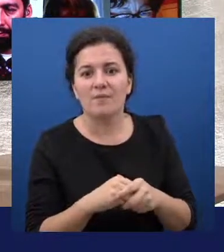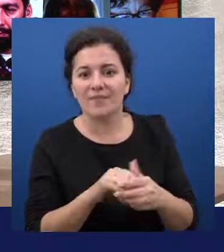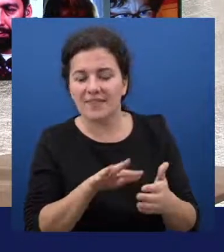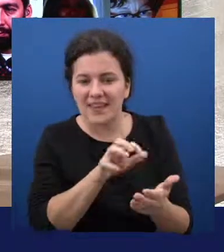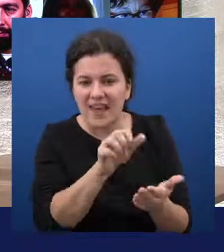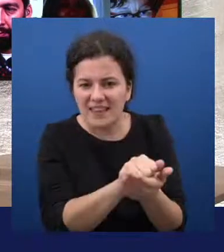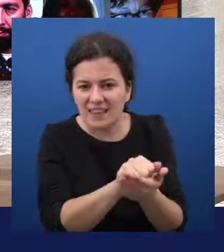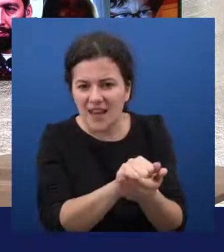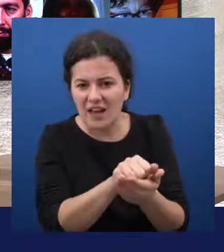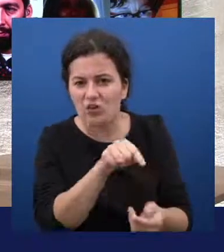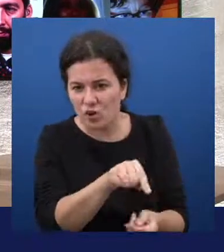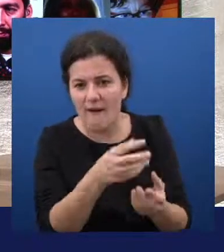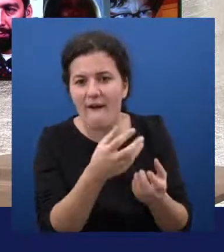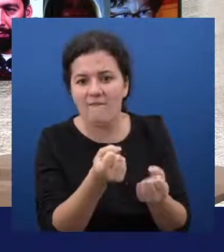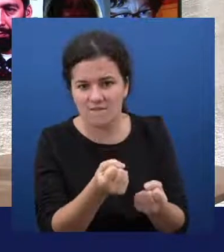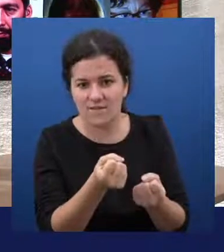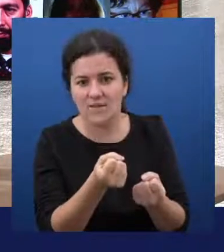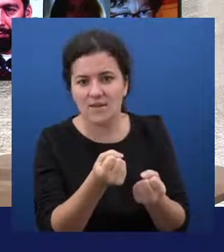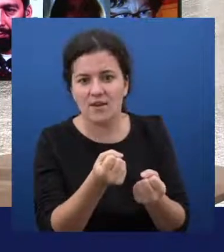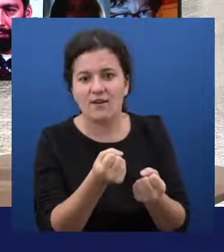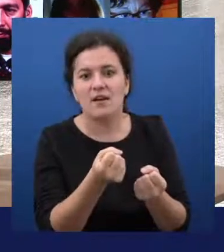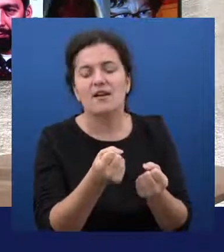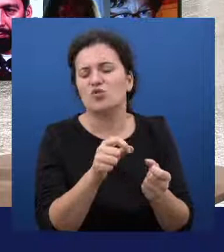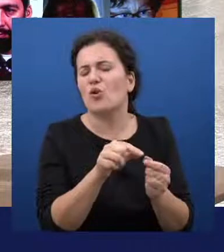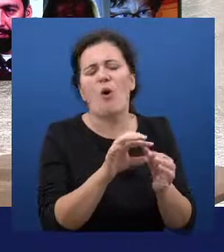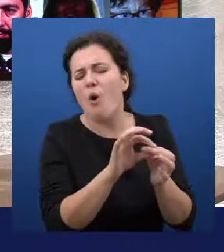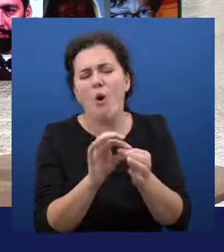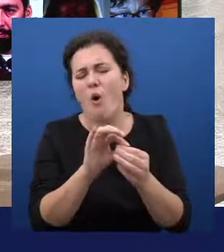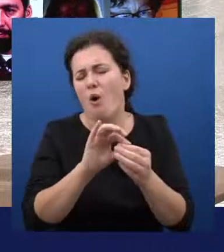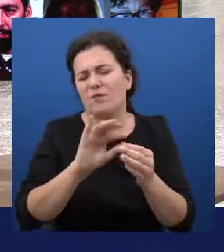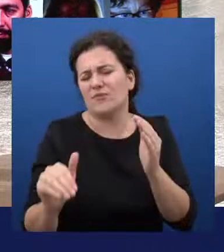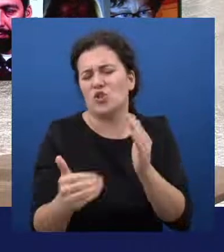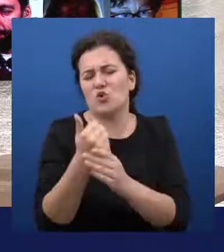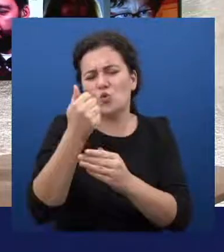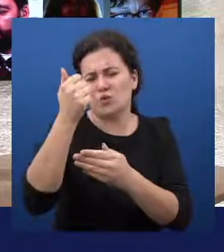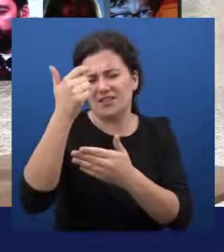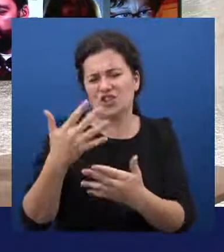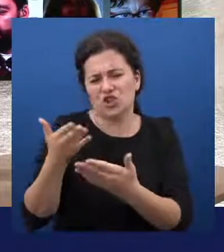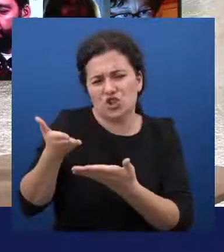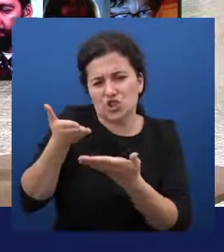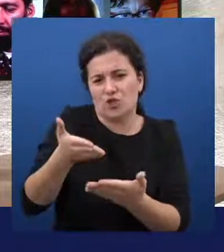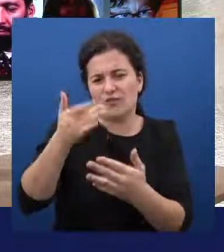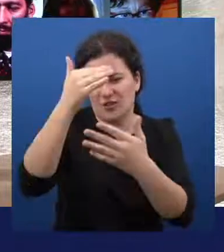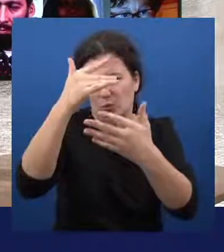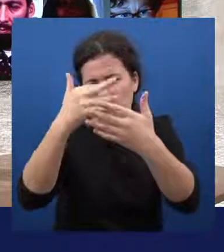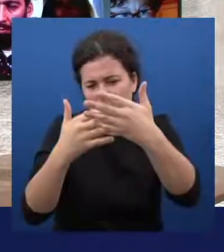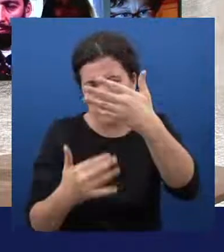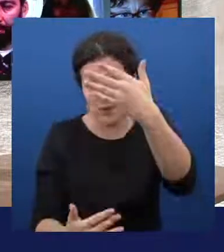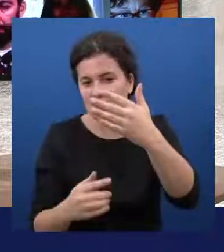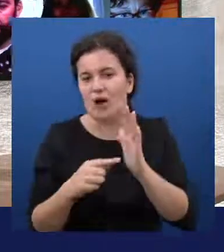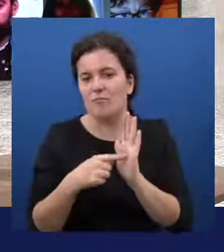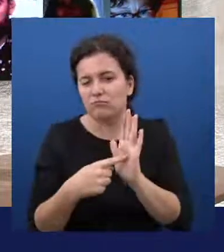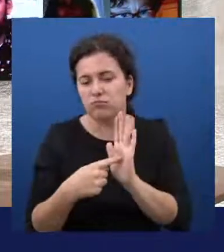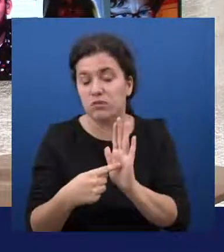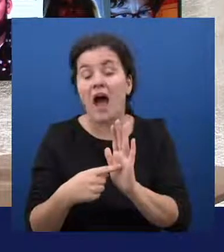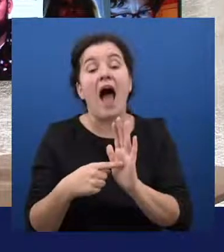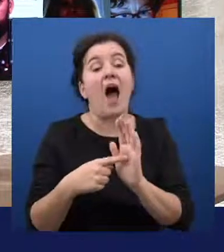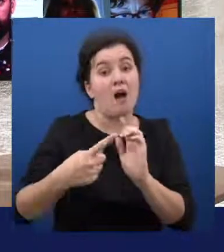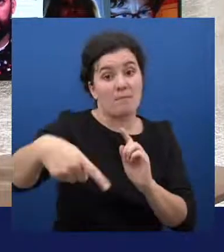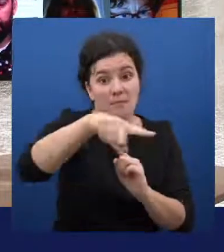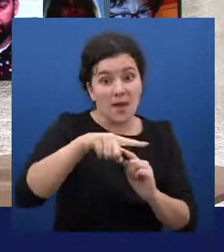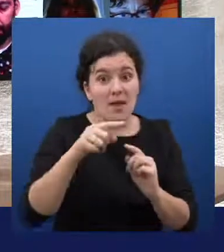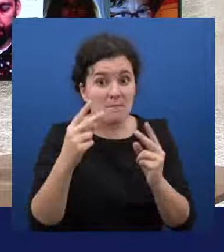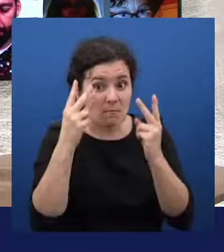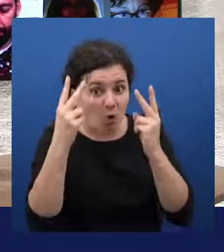the base of that new service. So it's important to understand how it works and